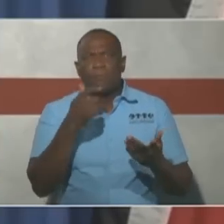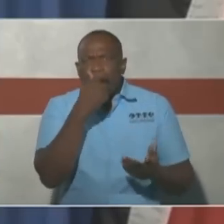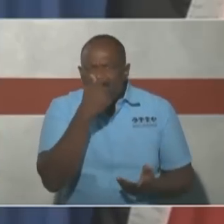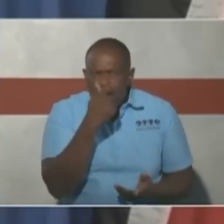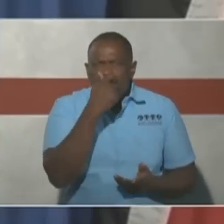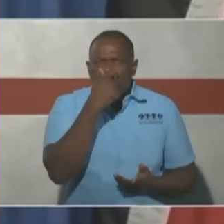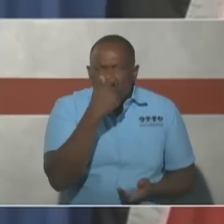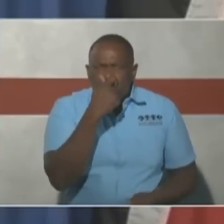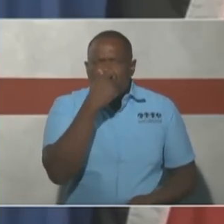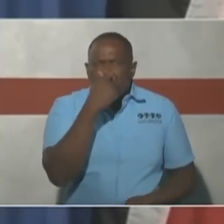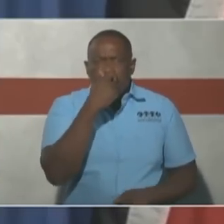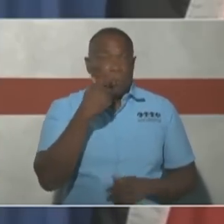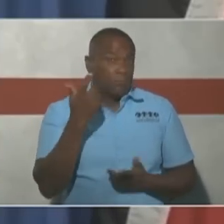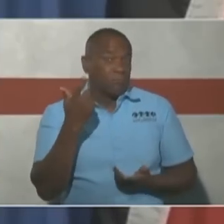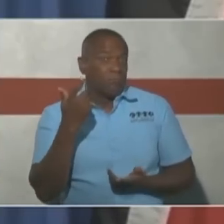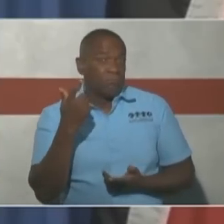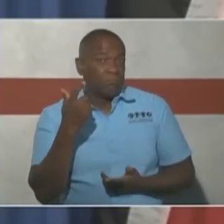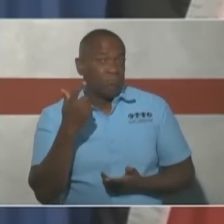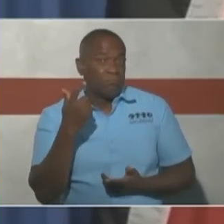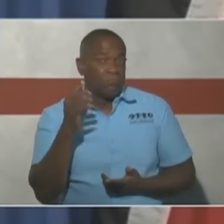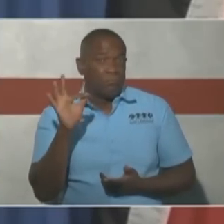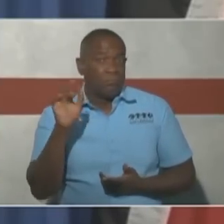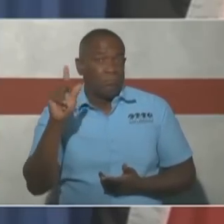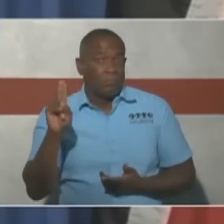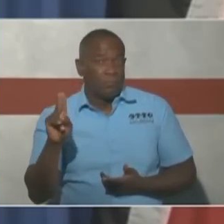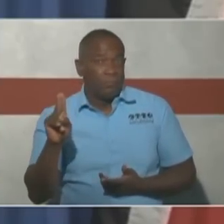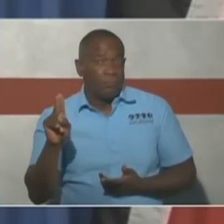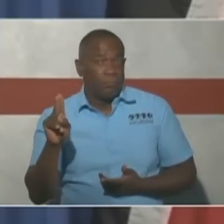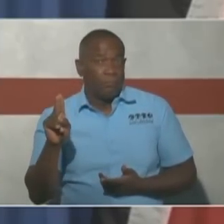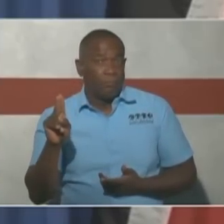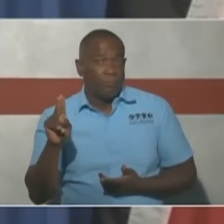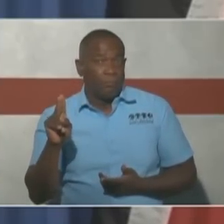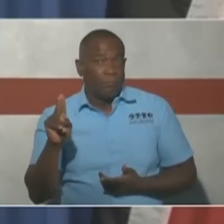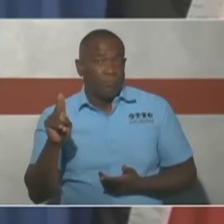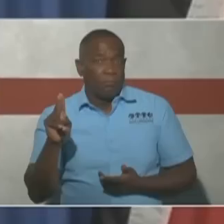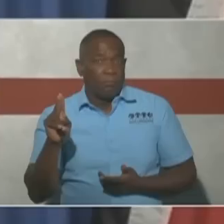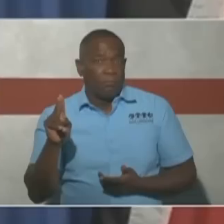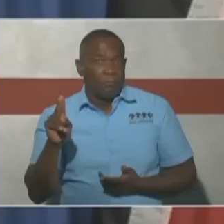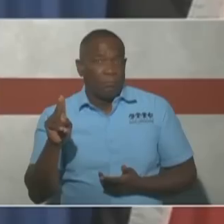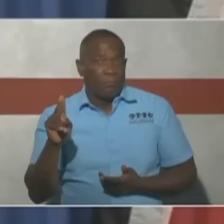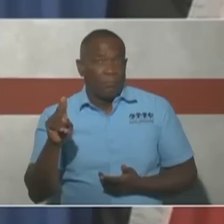interact. People coming in, the virus is already in, we are mixing,